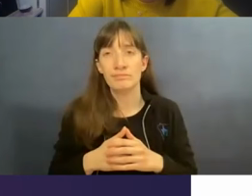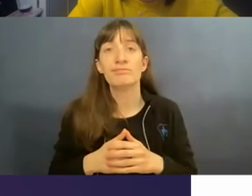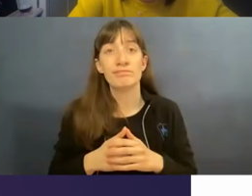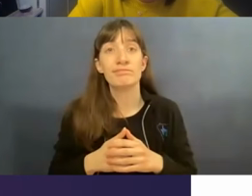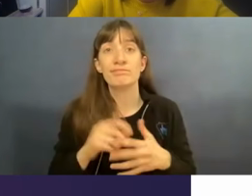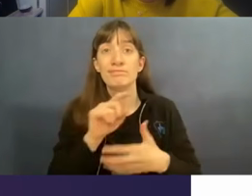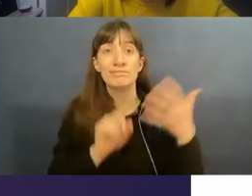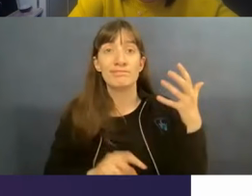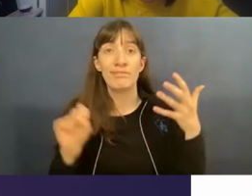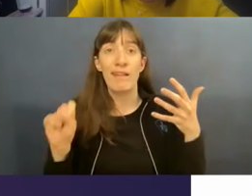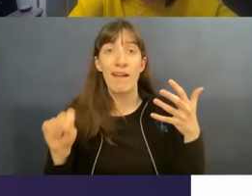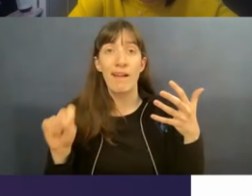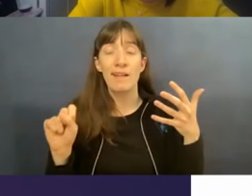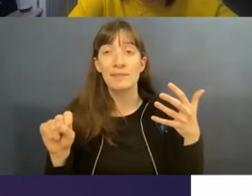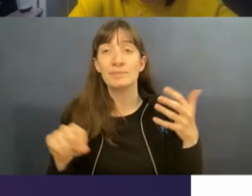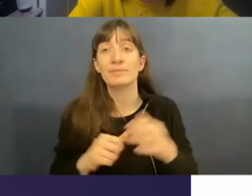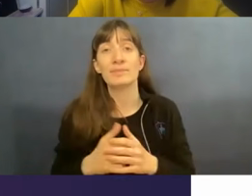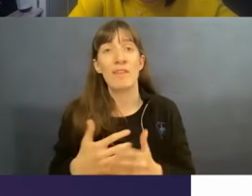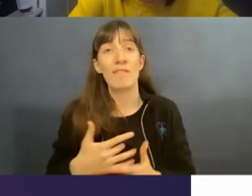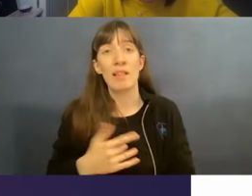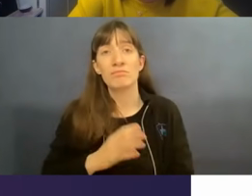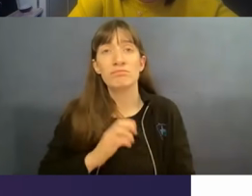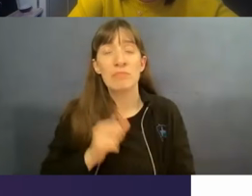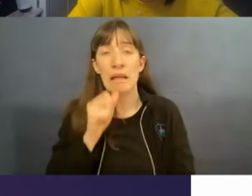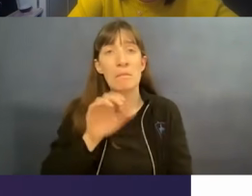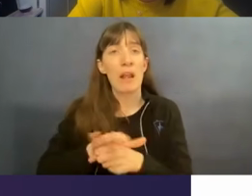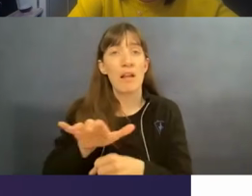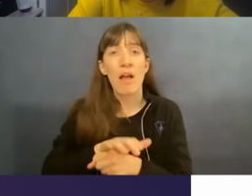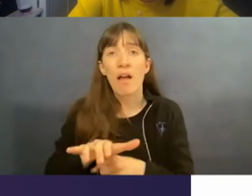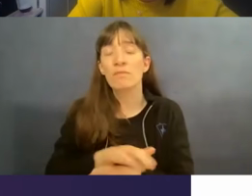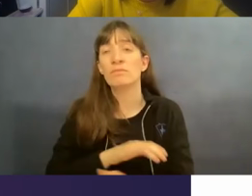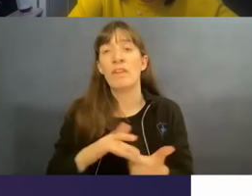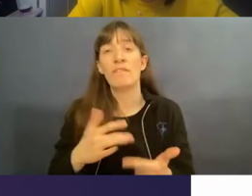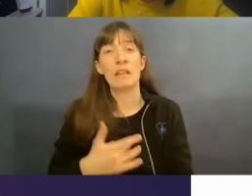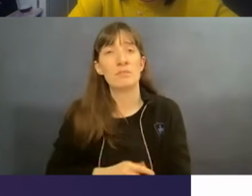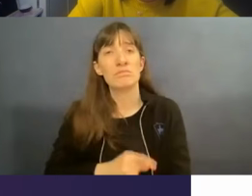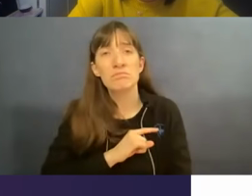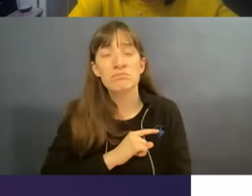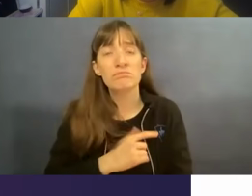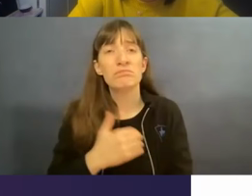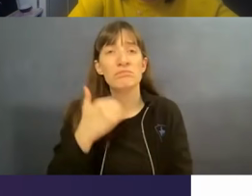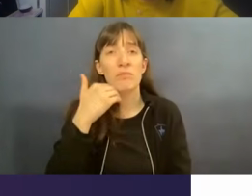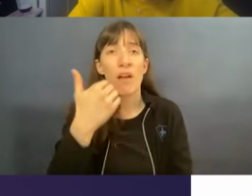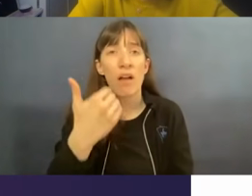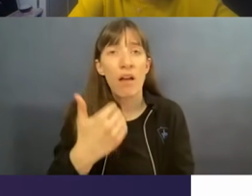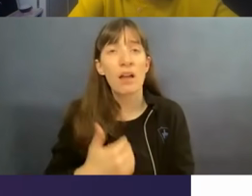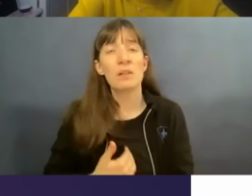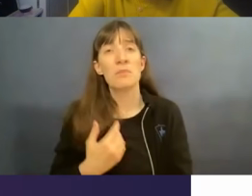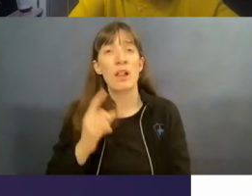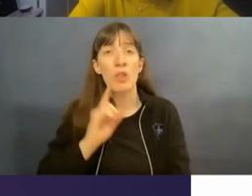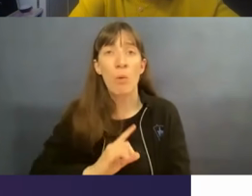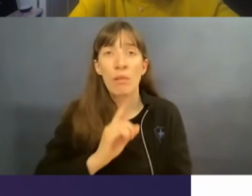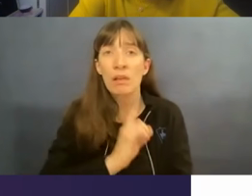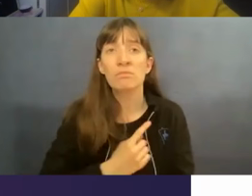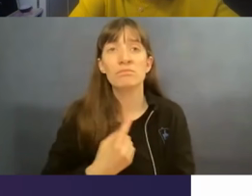Absolutely. Feeling inadequate, feeling guilty, Feeling lonely, absolutely. Yeah, there's